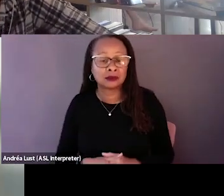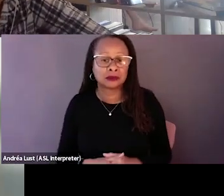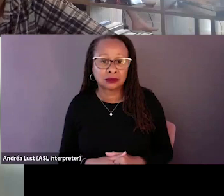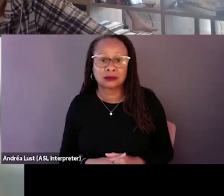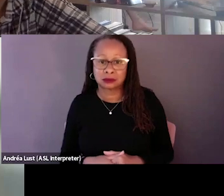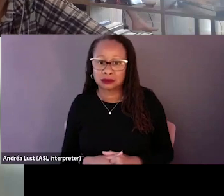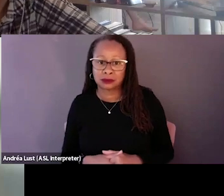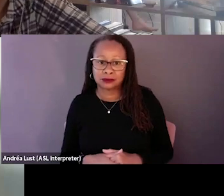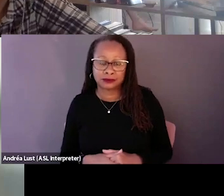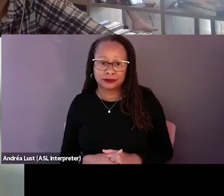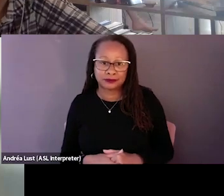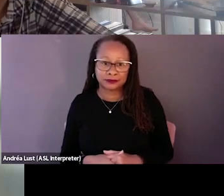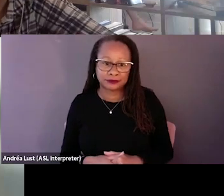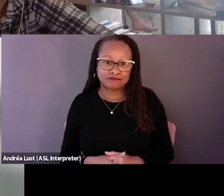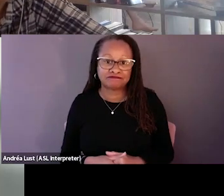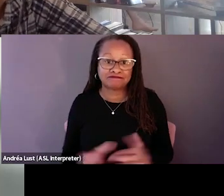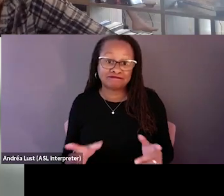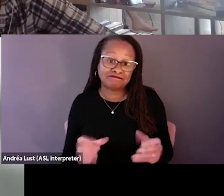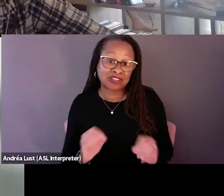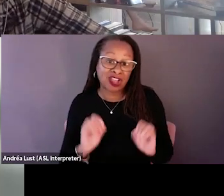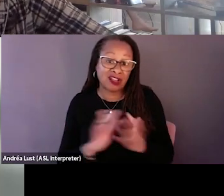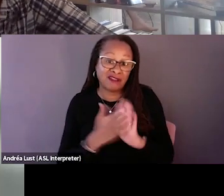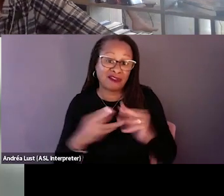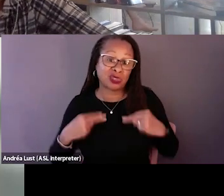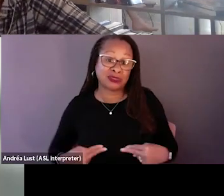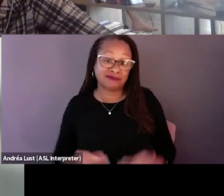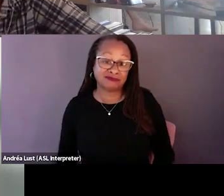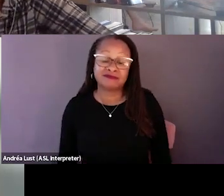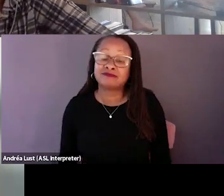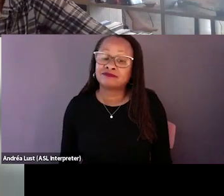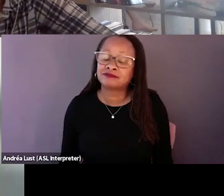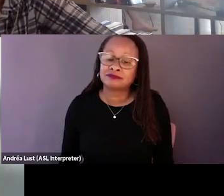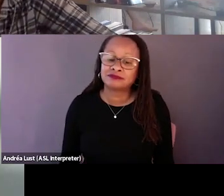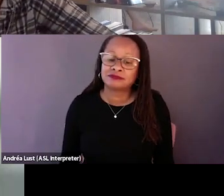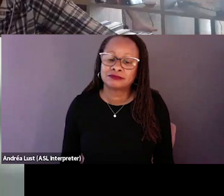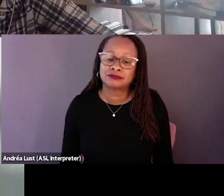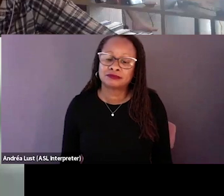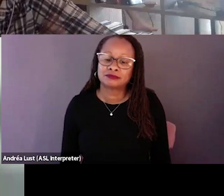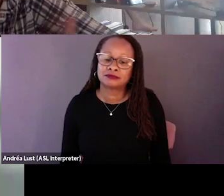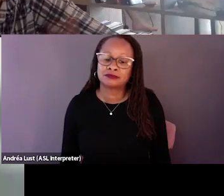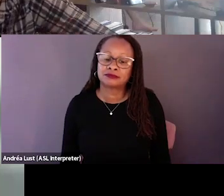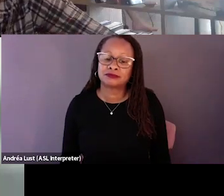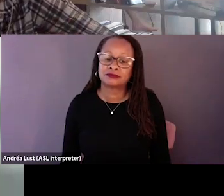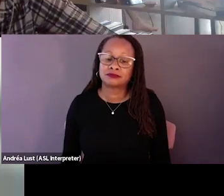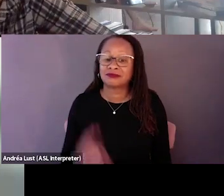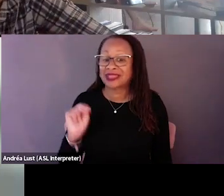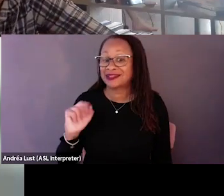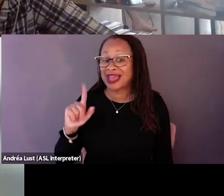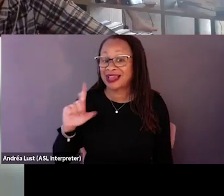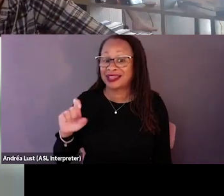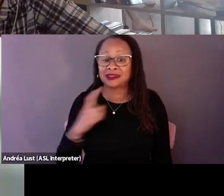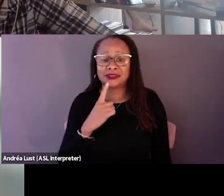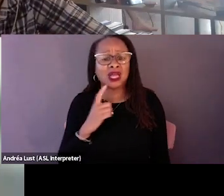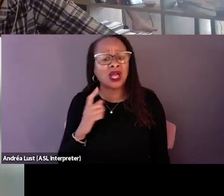of being human. Yeah, and with that also, the film talks about